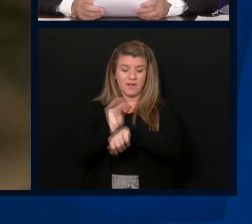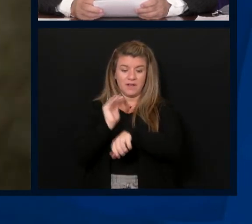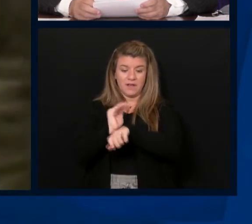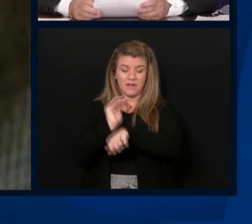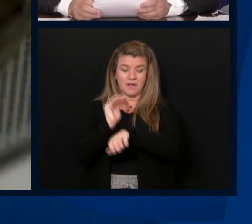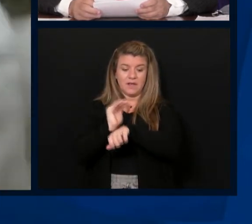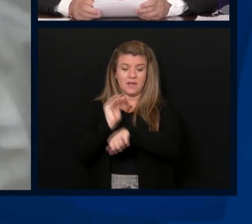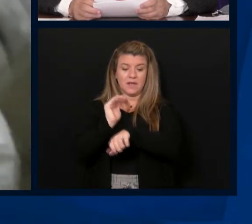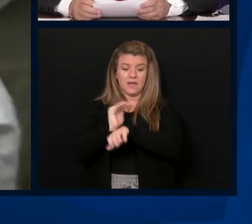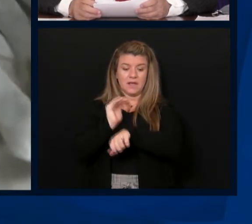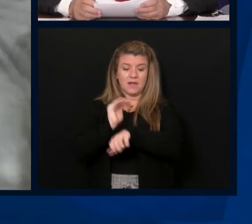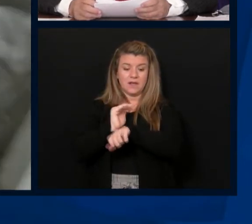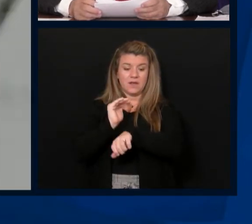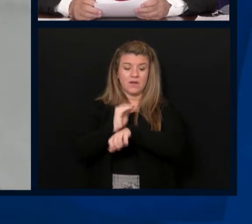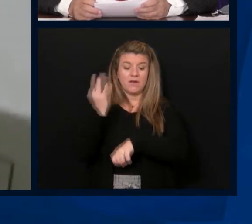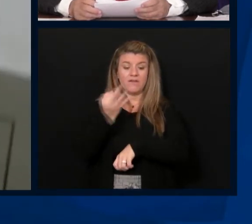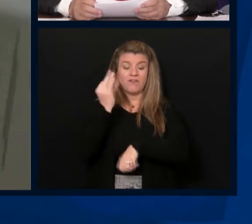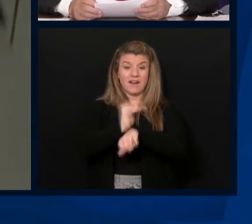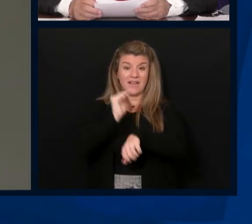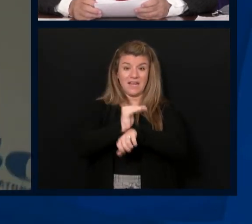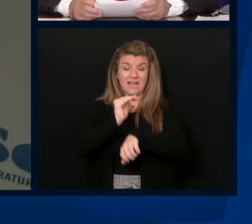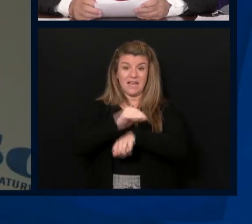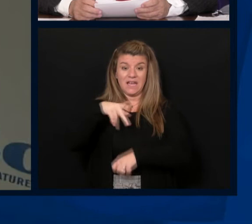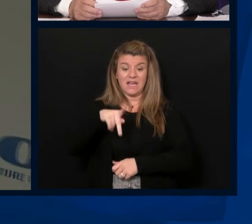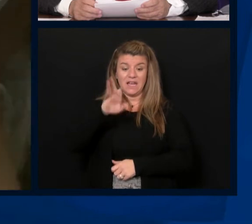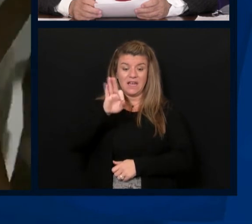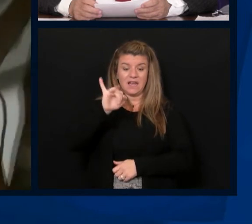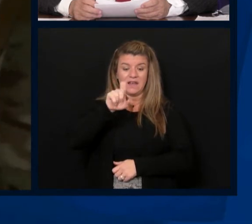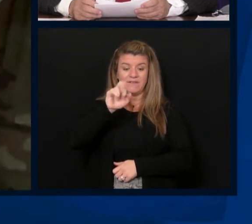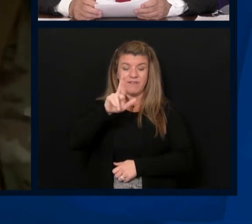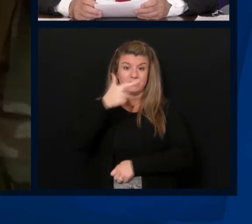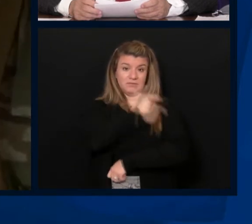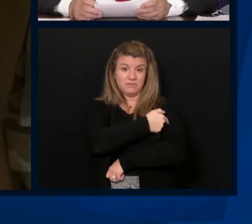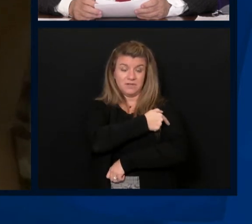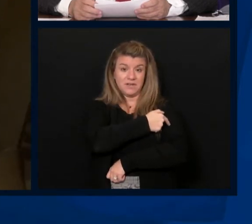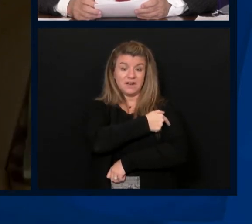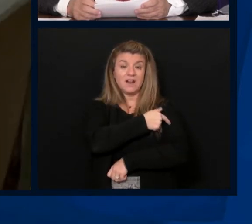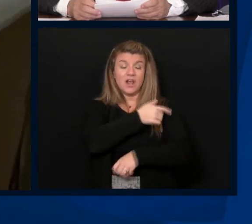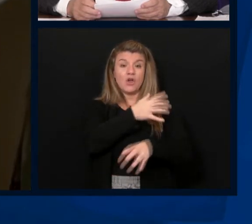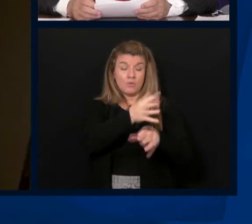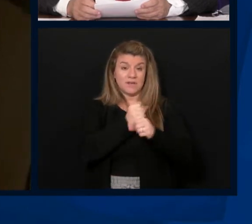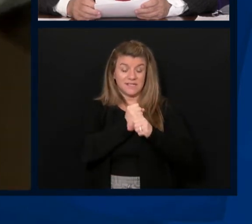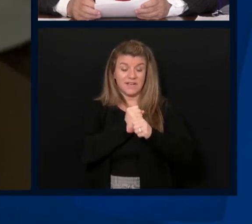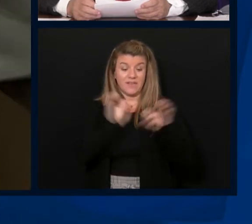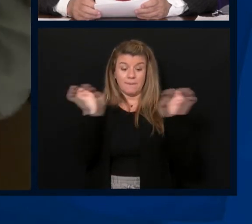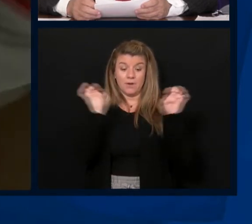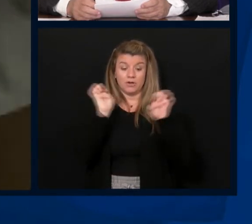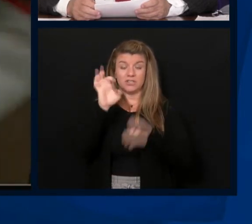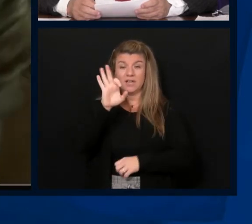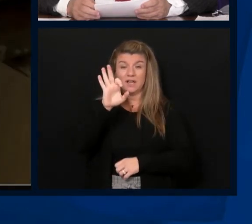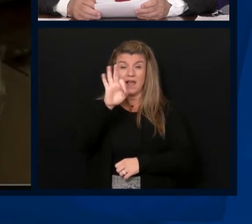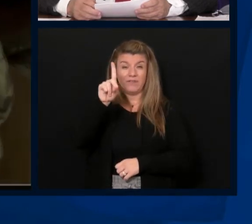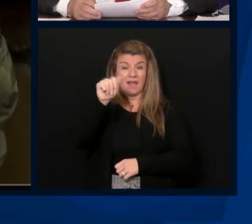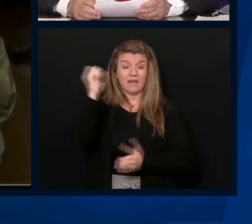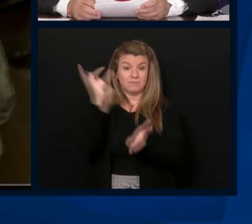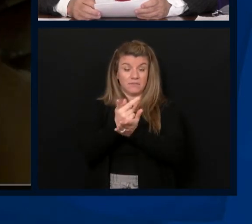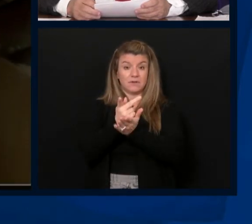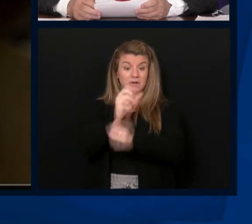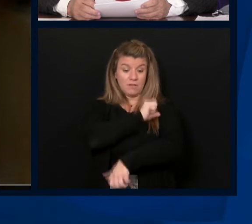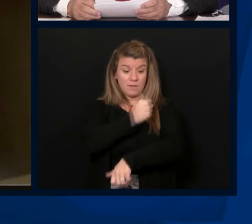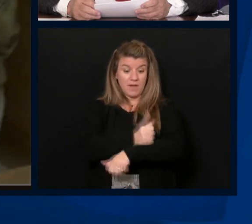No, I'm good. On Friday evening, the Pfizer vaccine received emergency use authorization. With that,